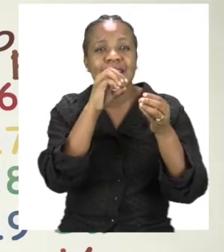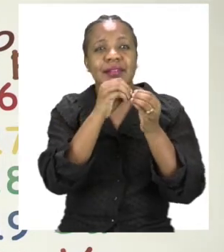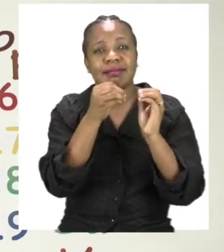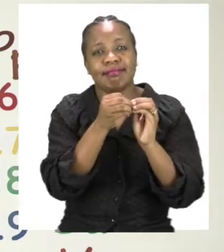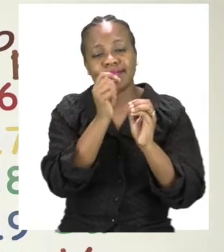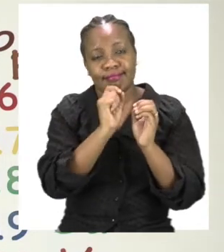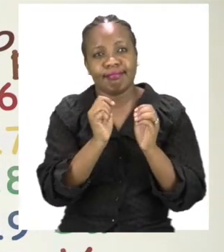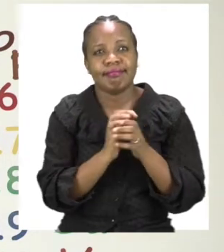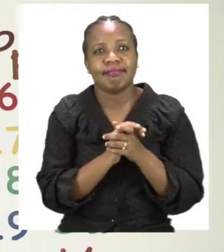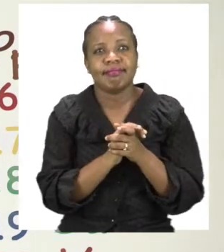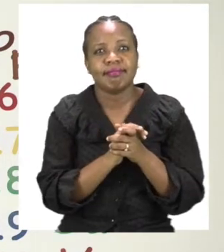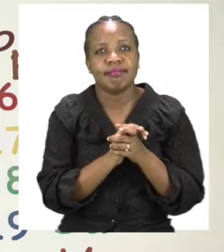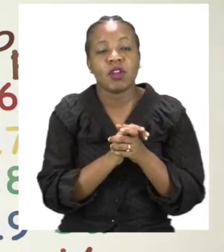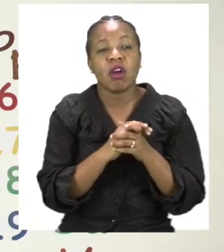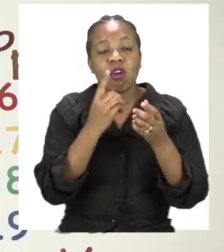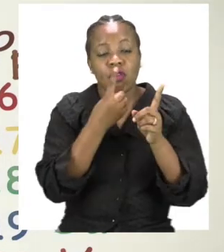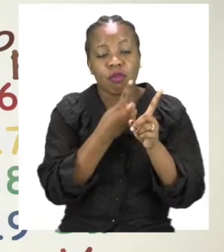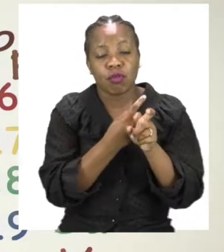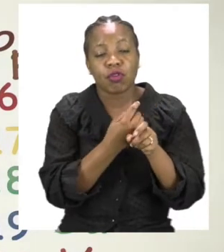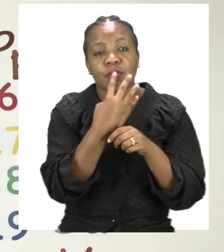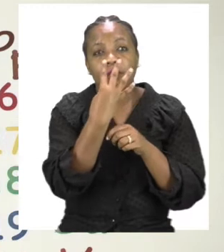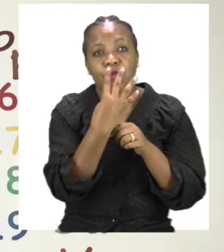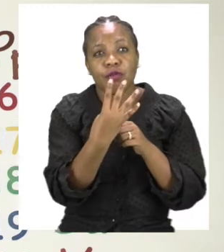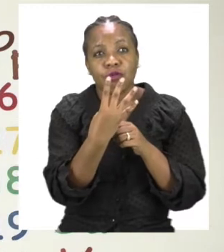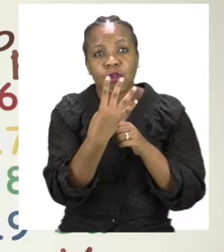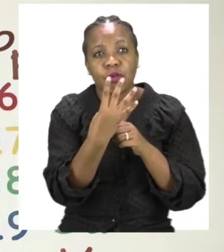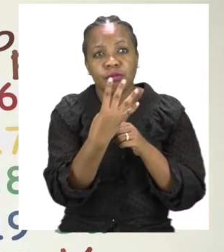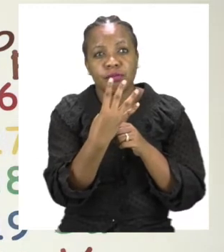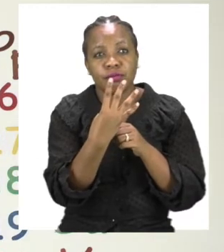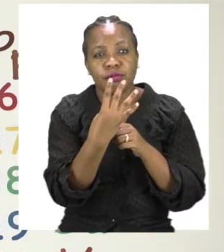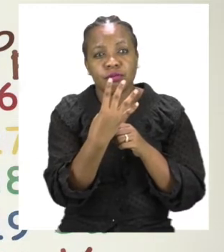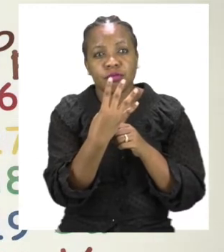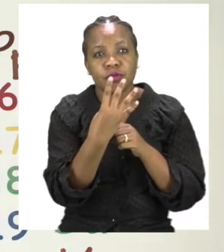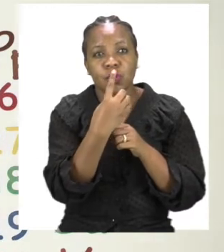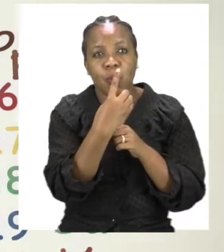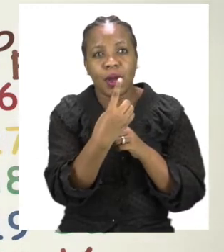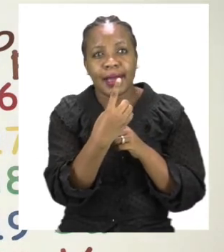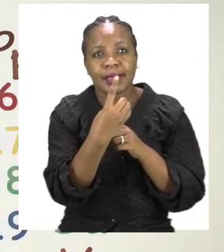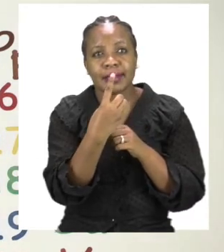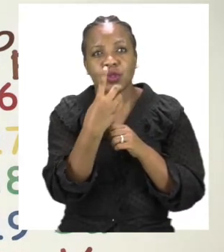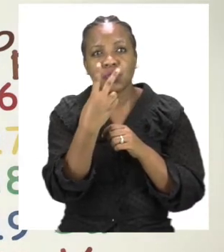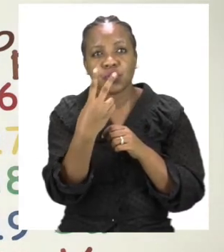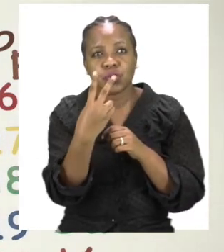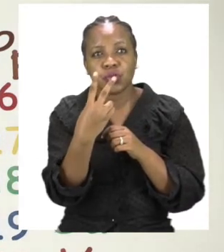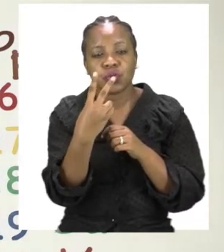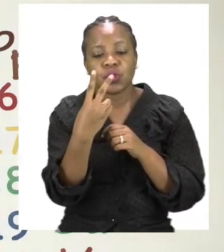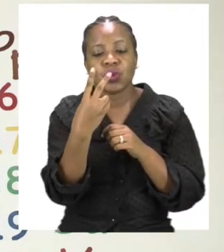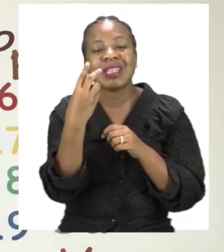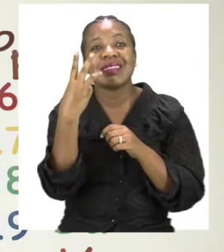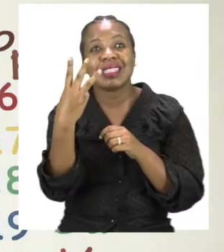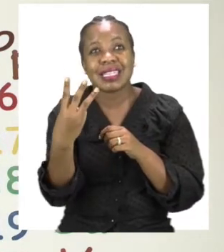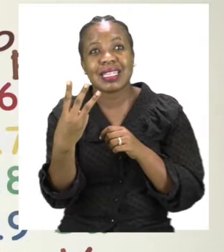let us go. From 4, we are saying 1, 2,